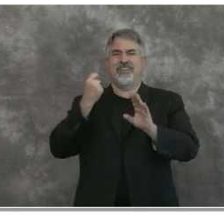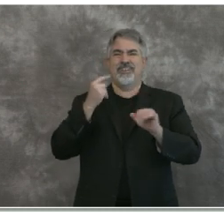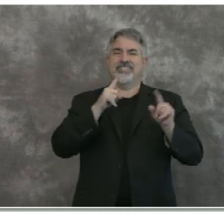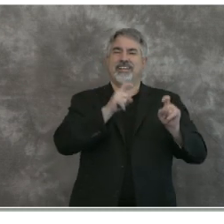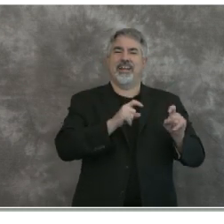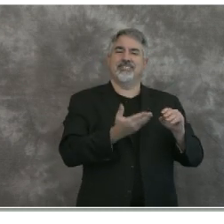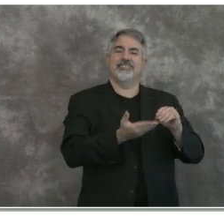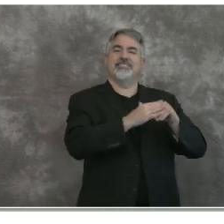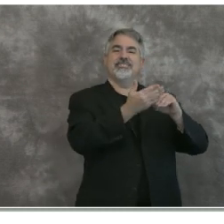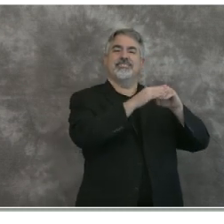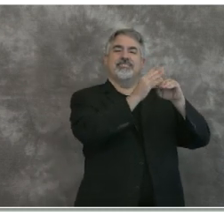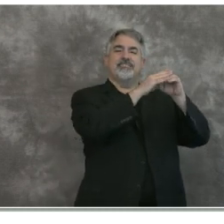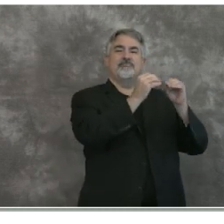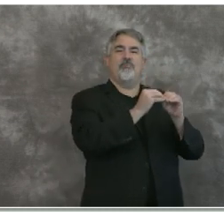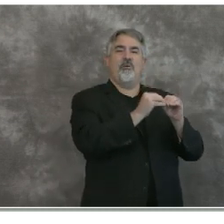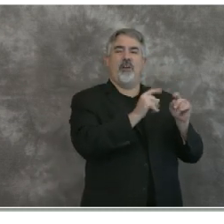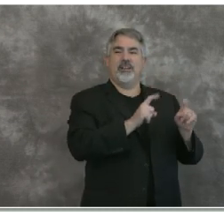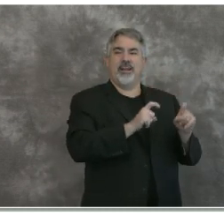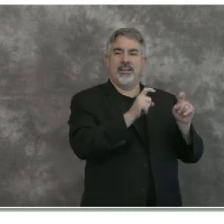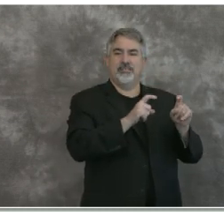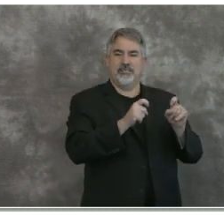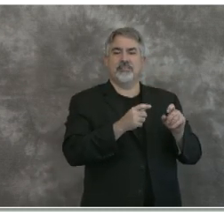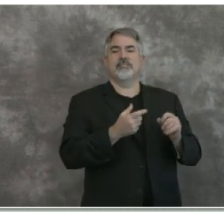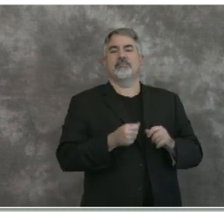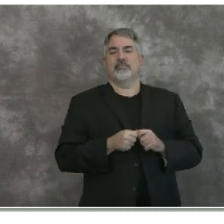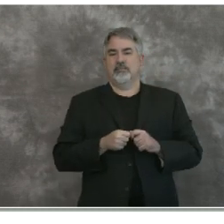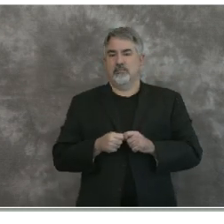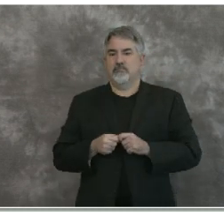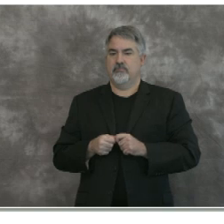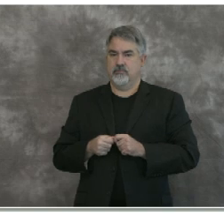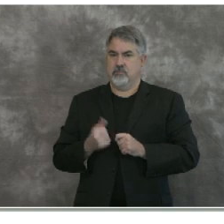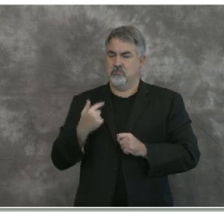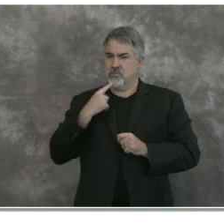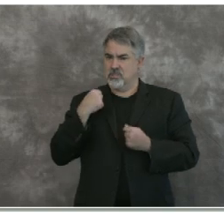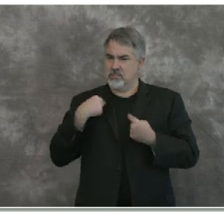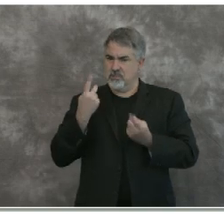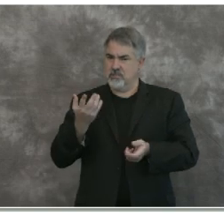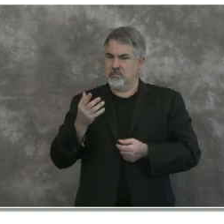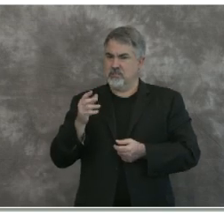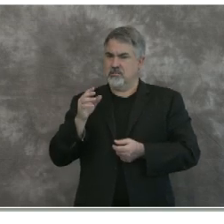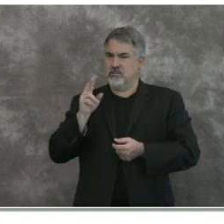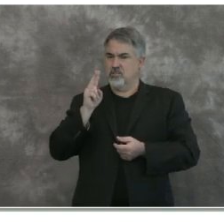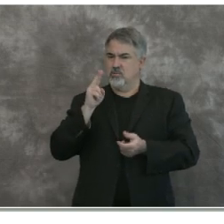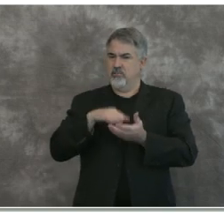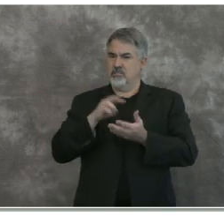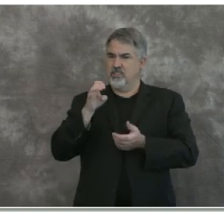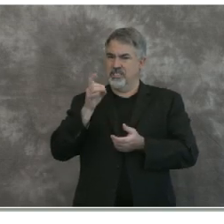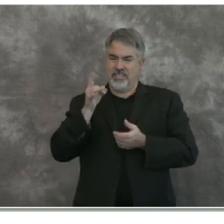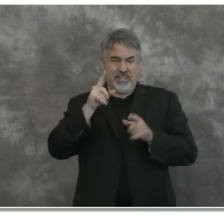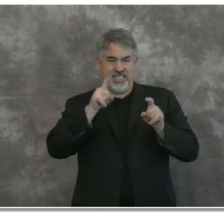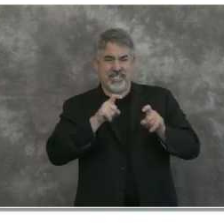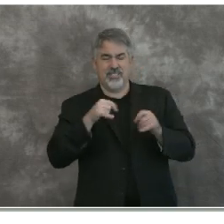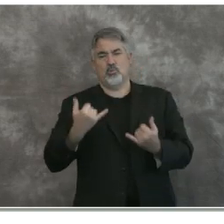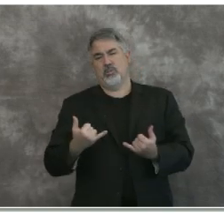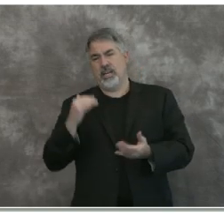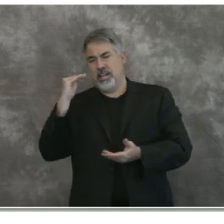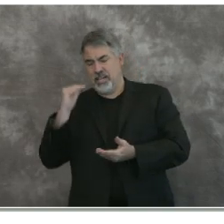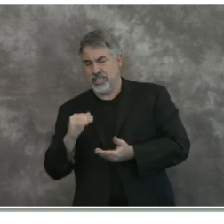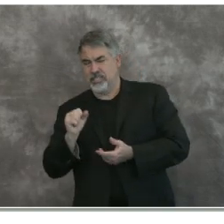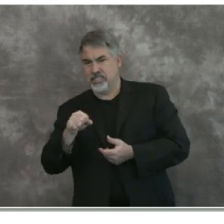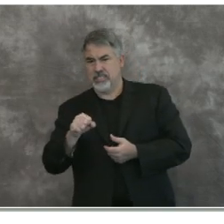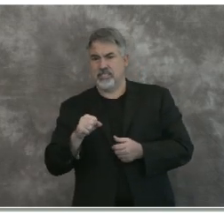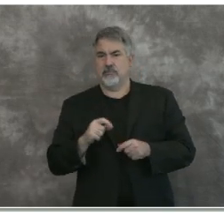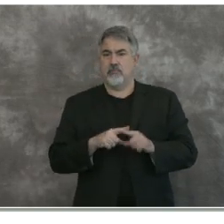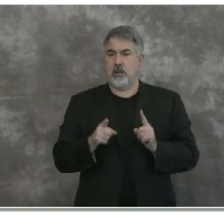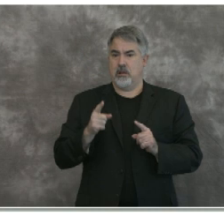significant. It's actually not that significant at all. It is relative to the total number of tests being done. And you can see the overall downward